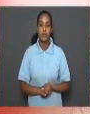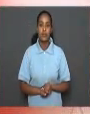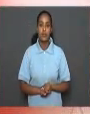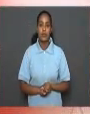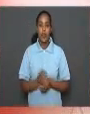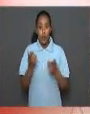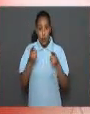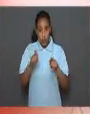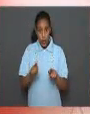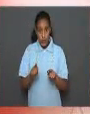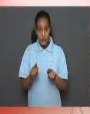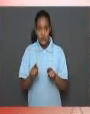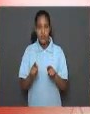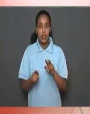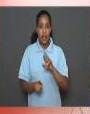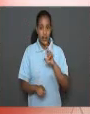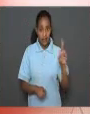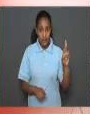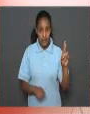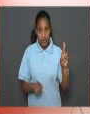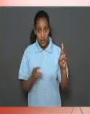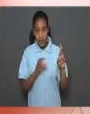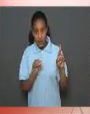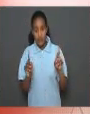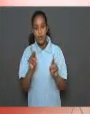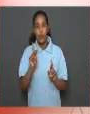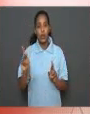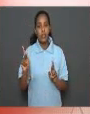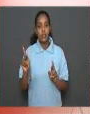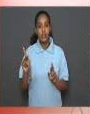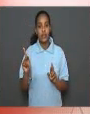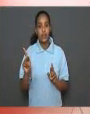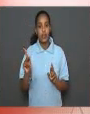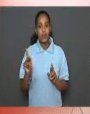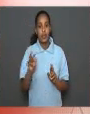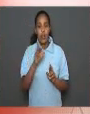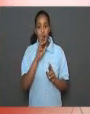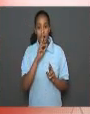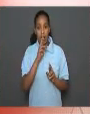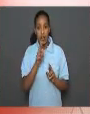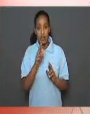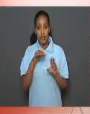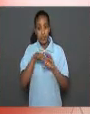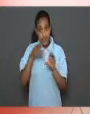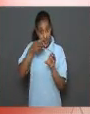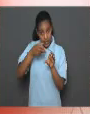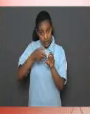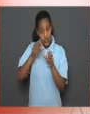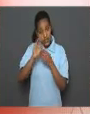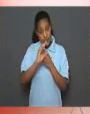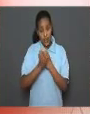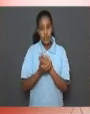When the reactants and the products are in the gaseous